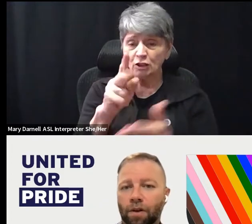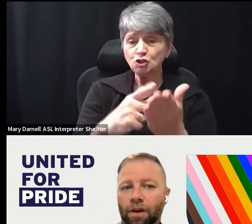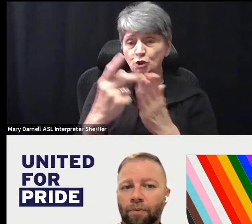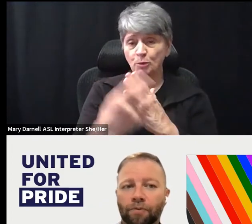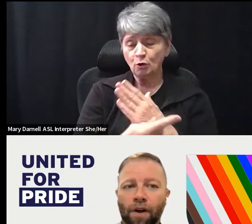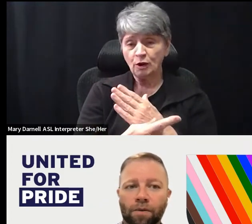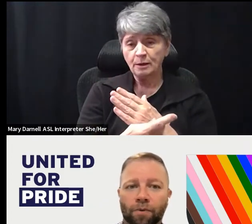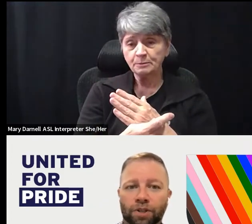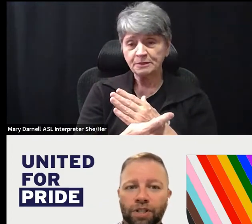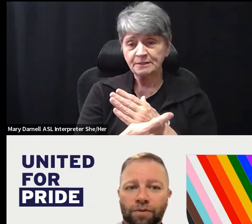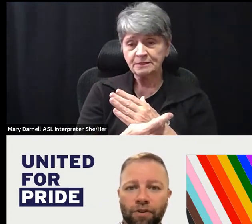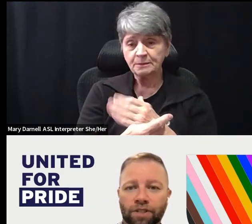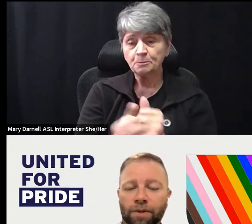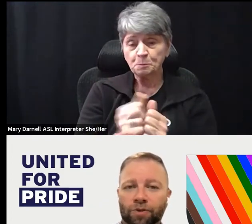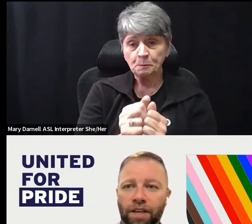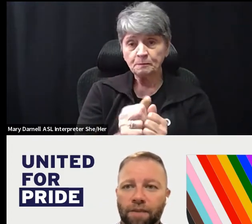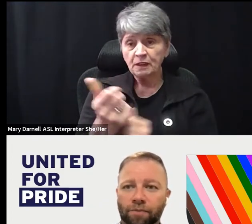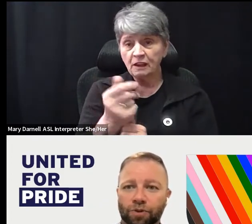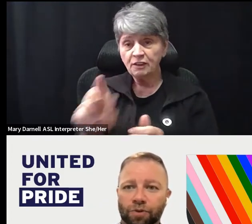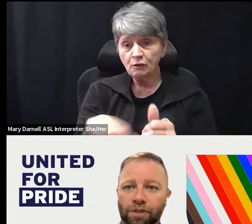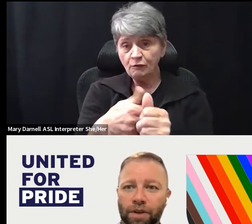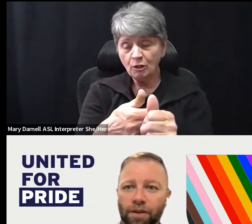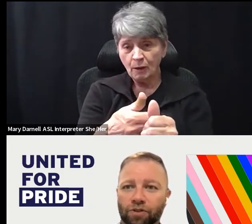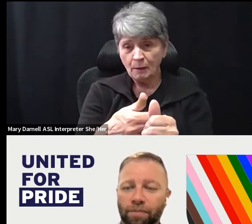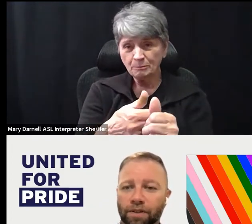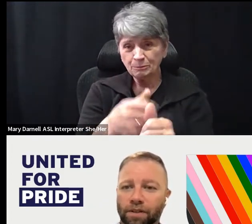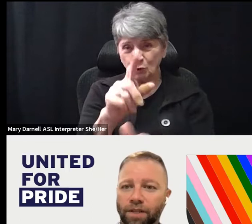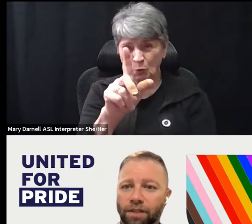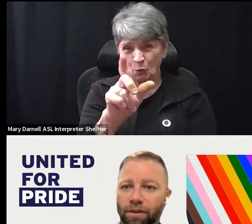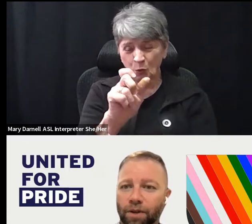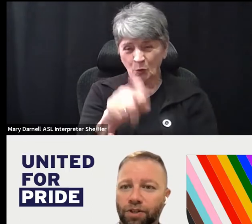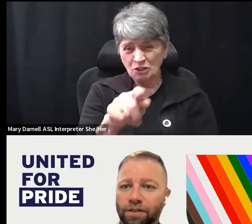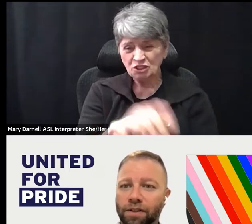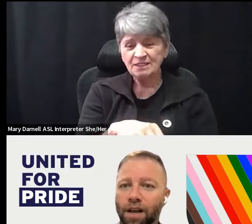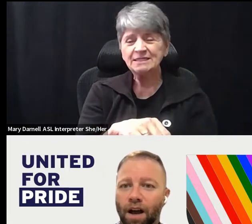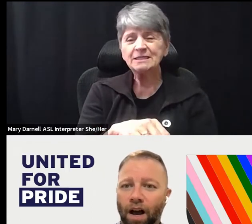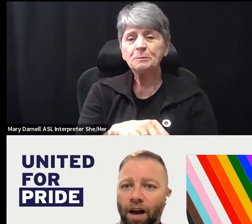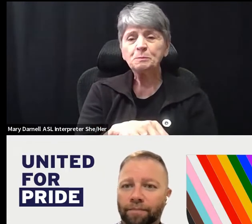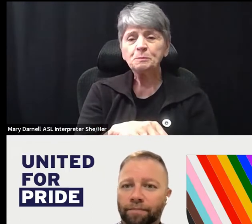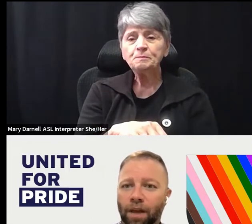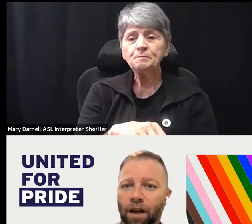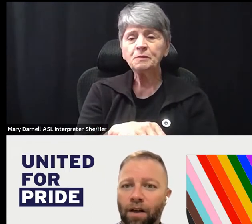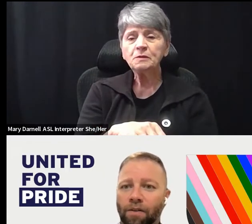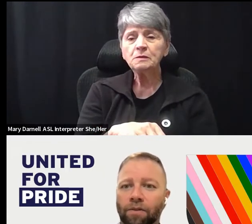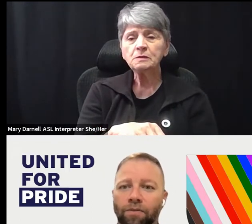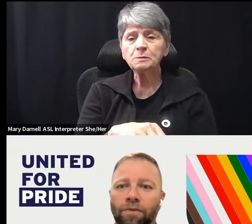So a couple of follow-up questions for vouchers. I'm going to try to keep them short so we can jump into the rest of the questions.